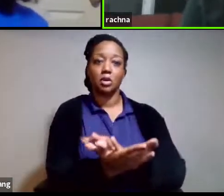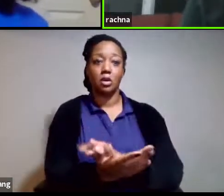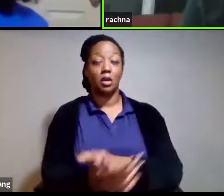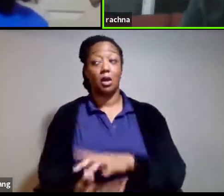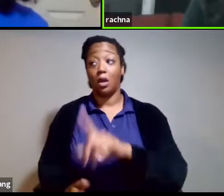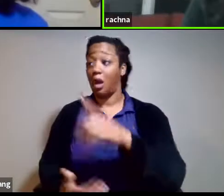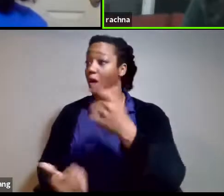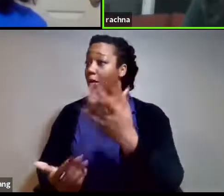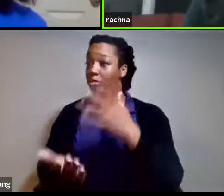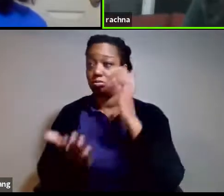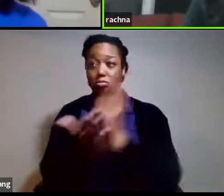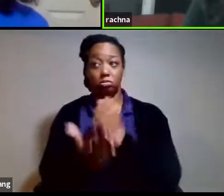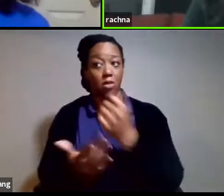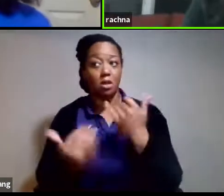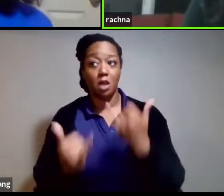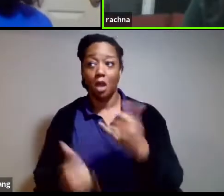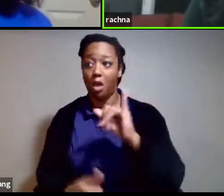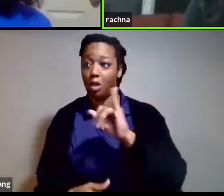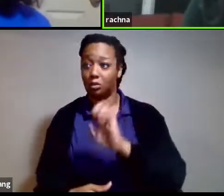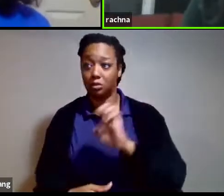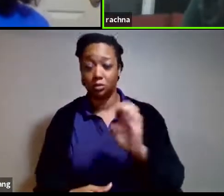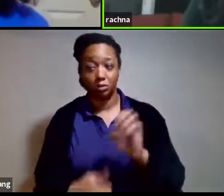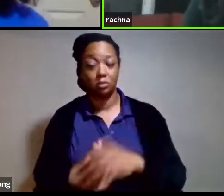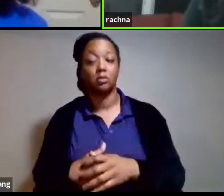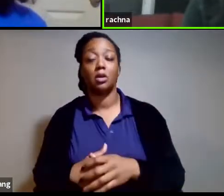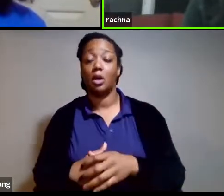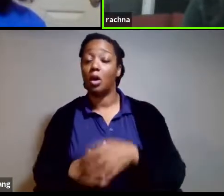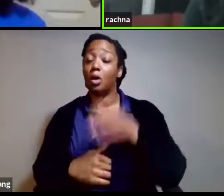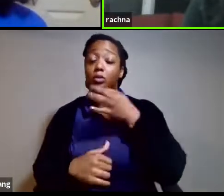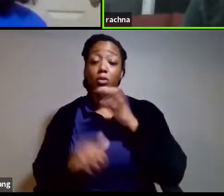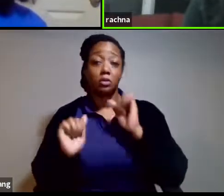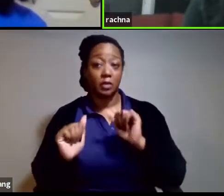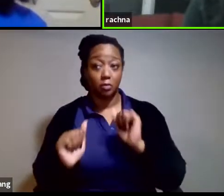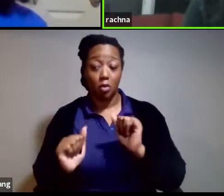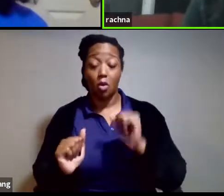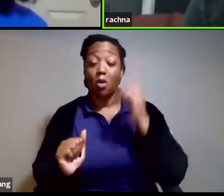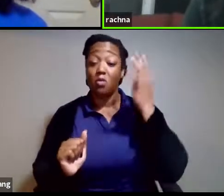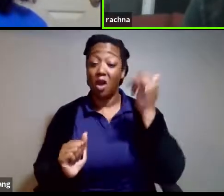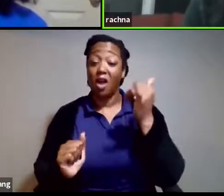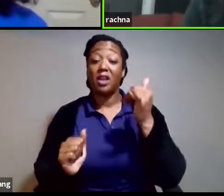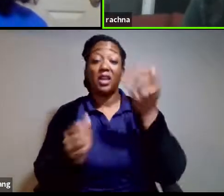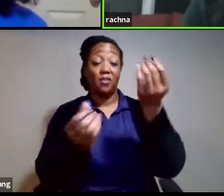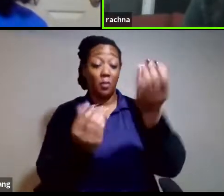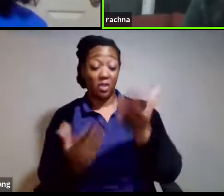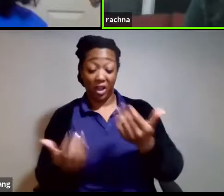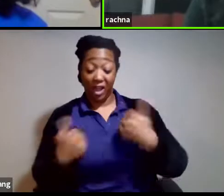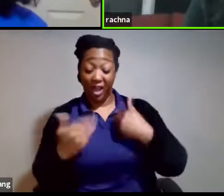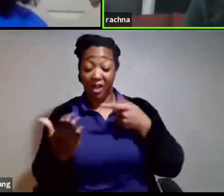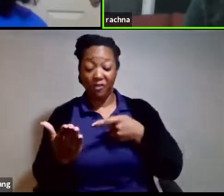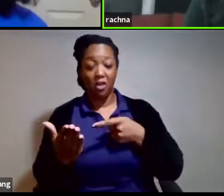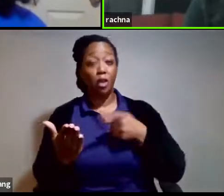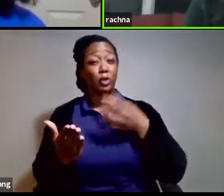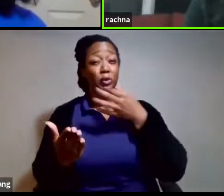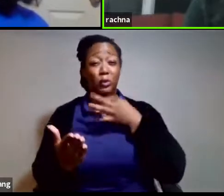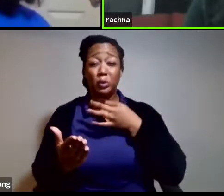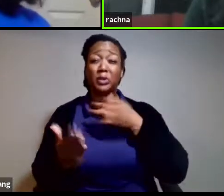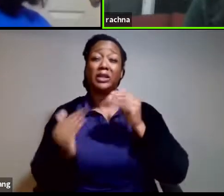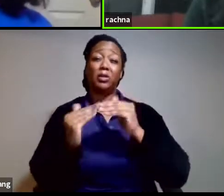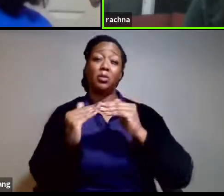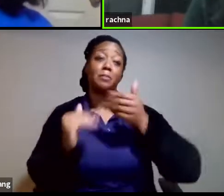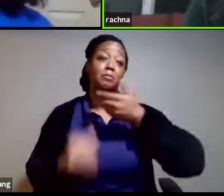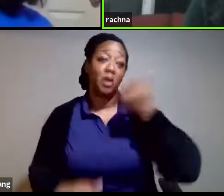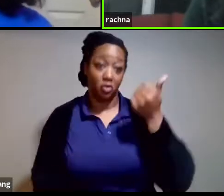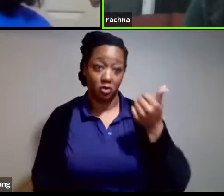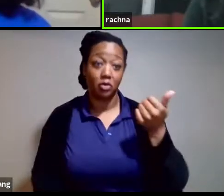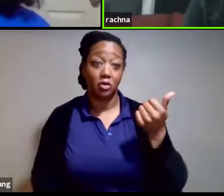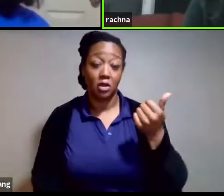IEE done now. The sooner you get information, the better. I know it's so challenging with the virtual learning,